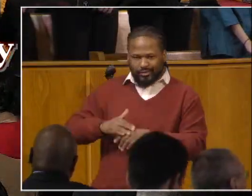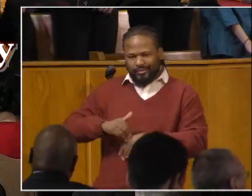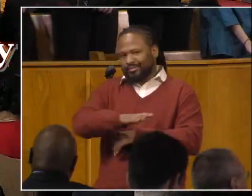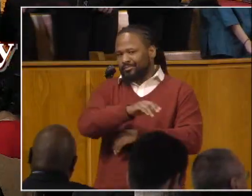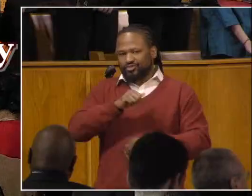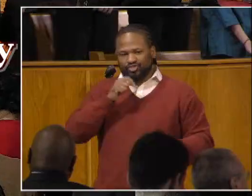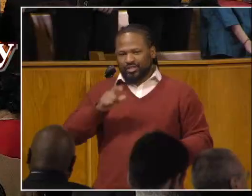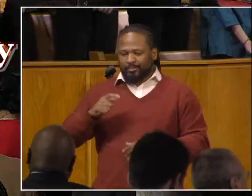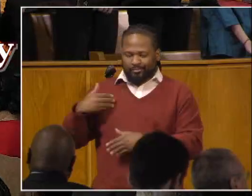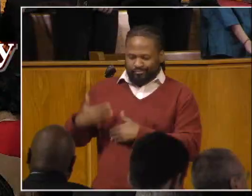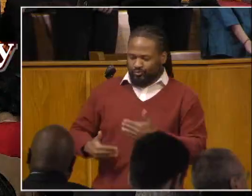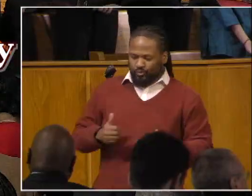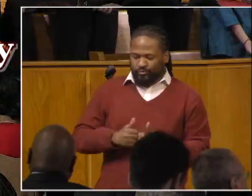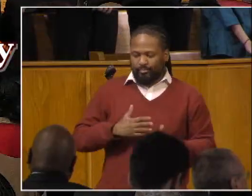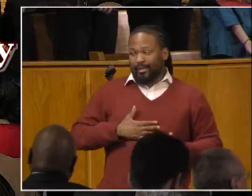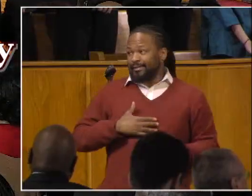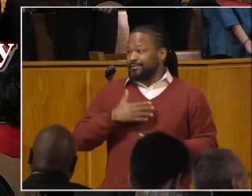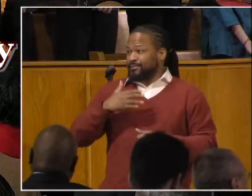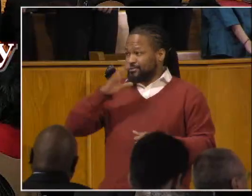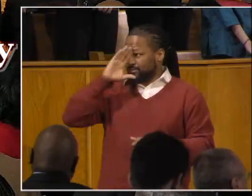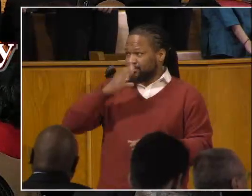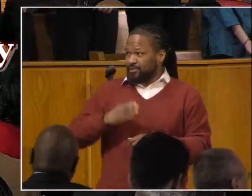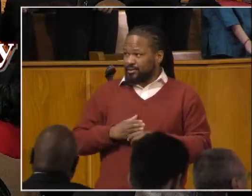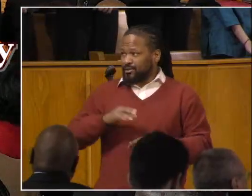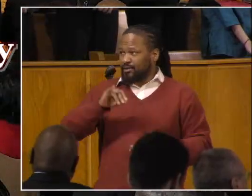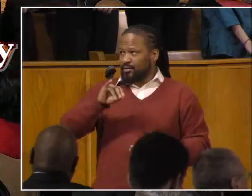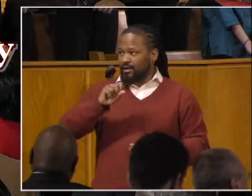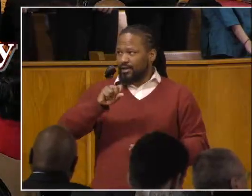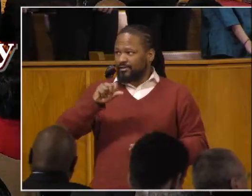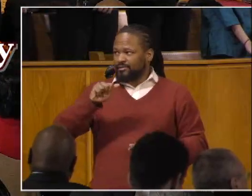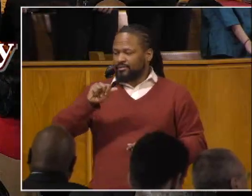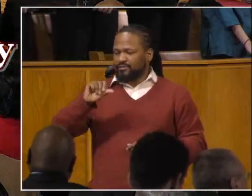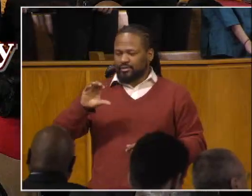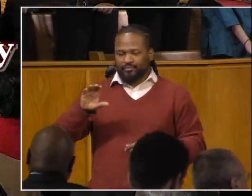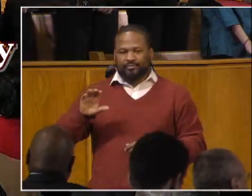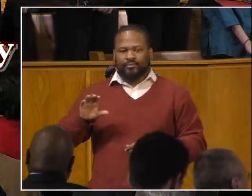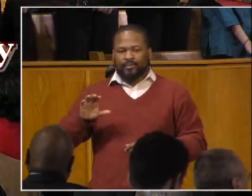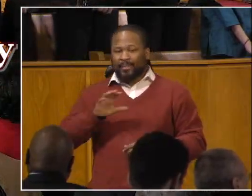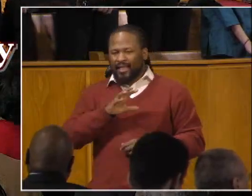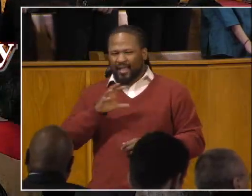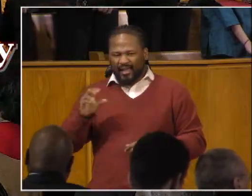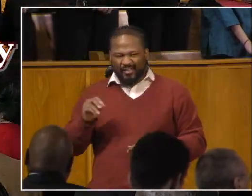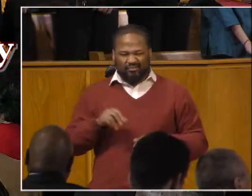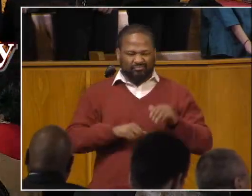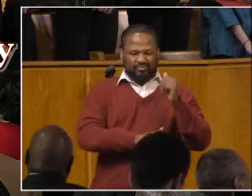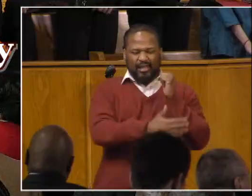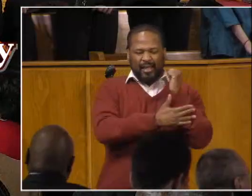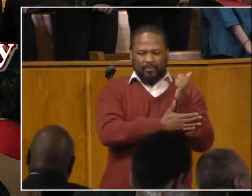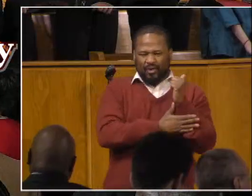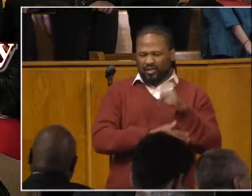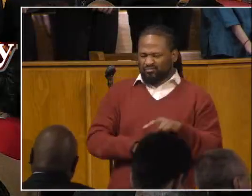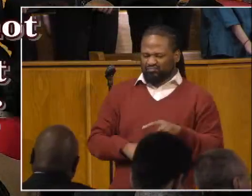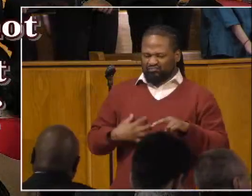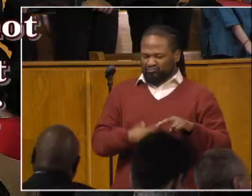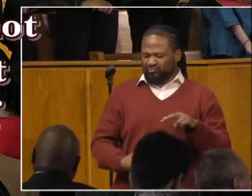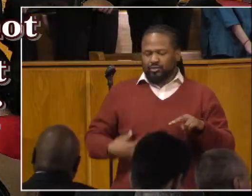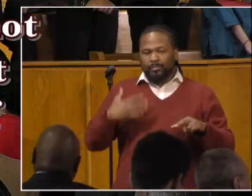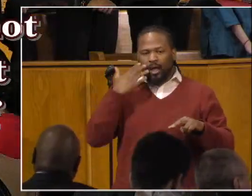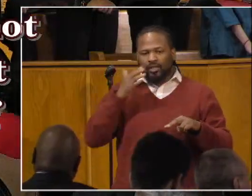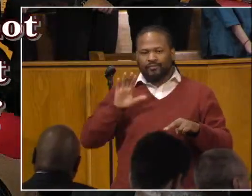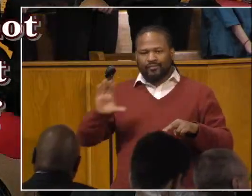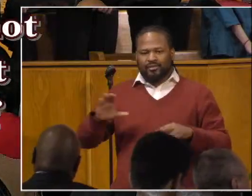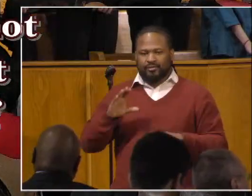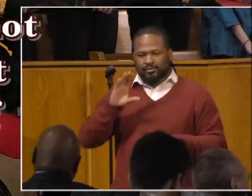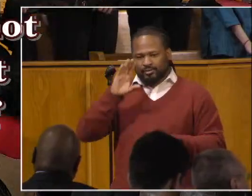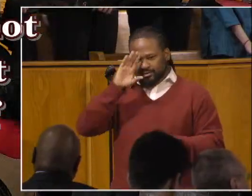son, namely with Isaac." And the matter was very displeasing in Abraham's sight because of his son.